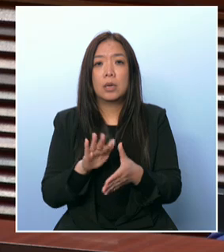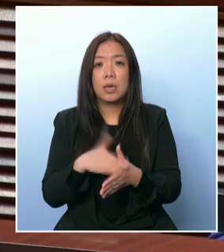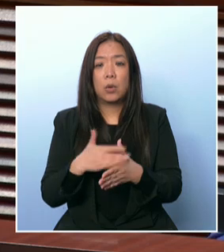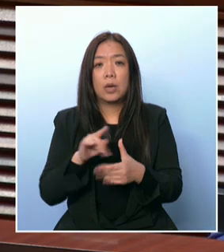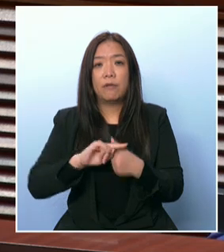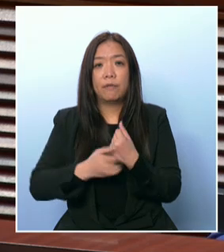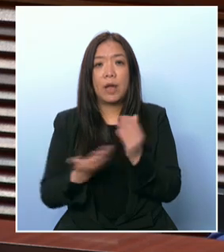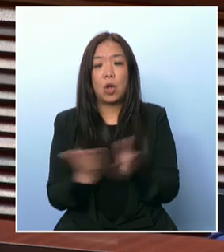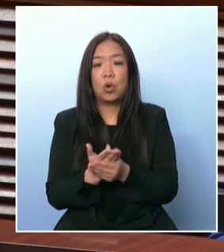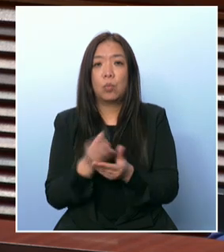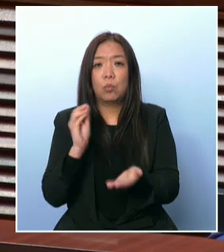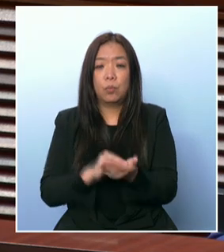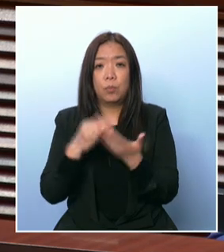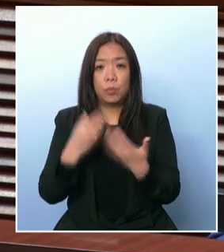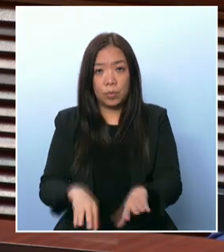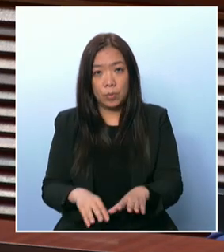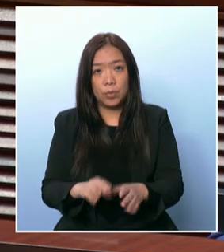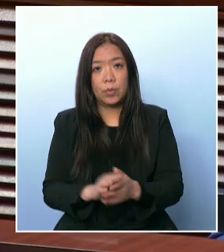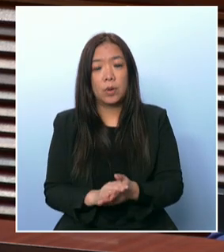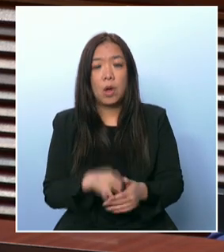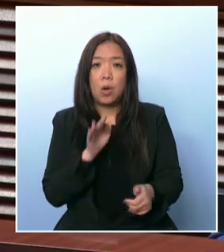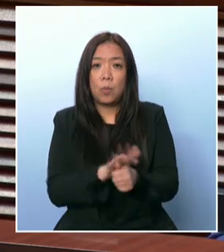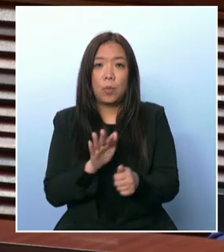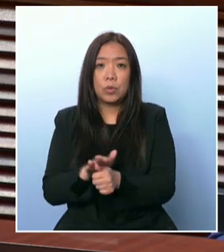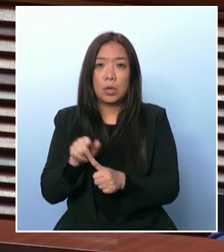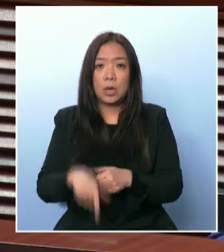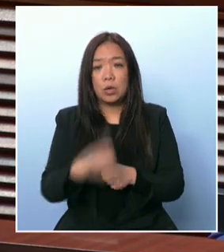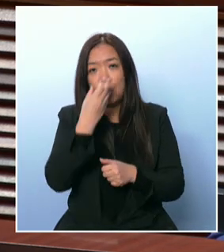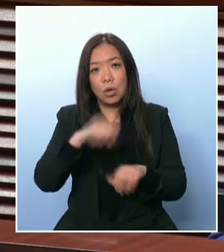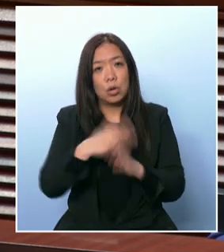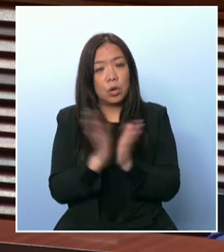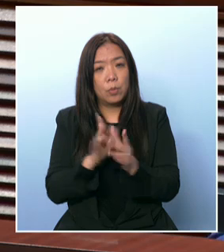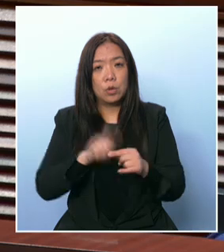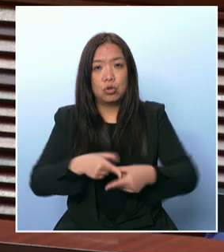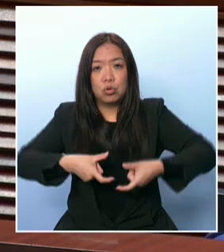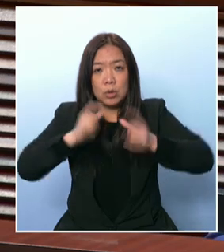We need to introduce the Chinese medicine